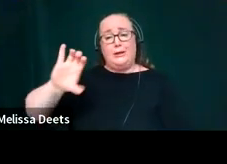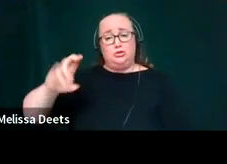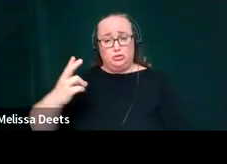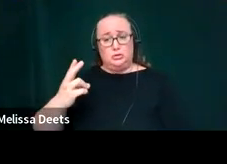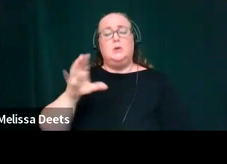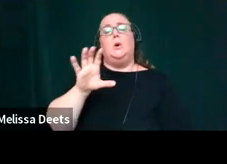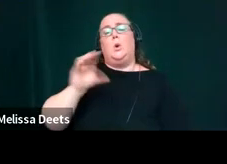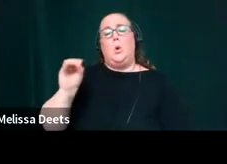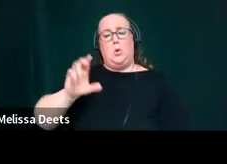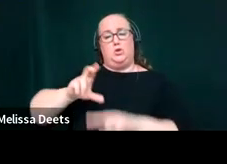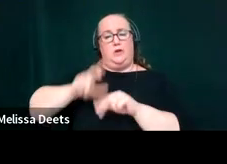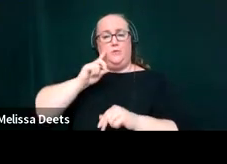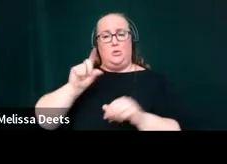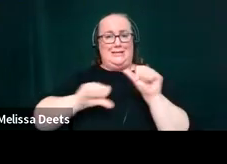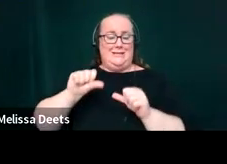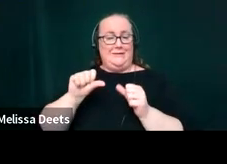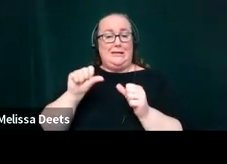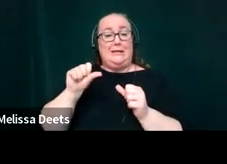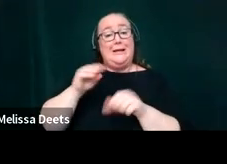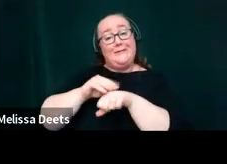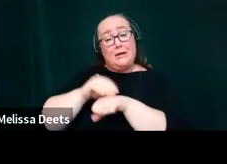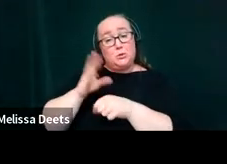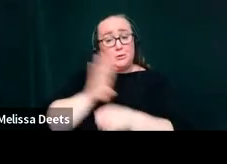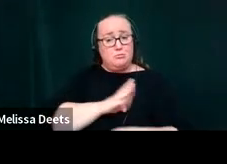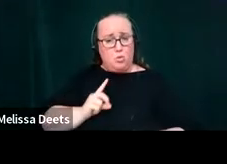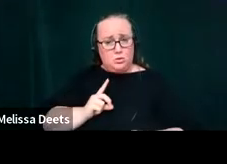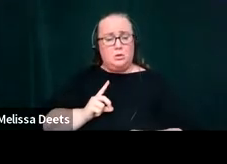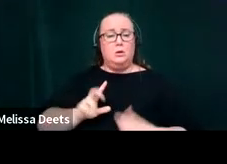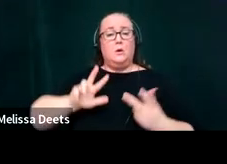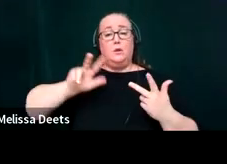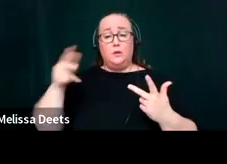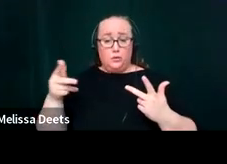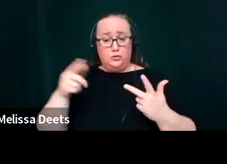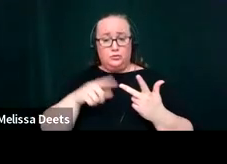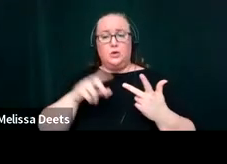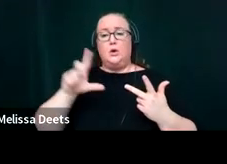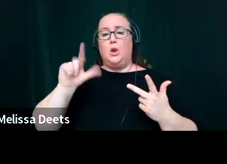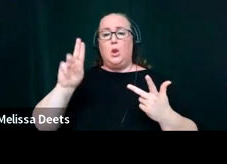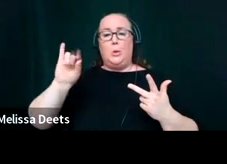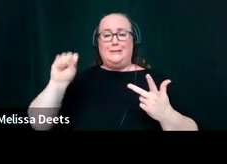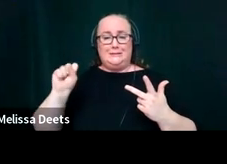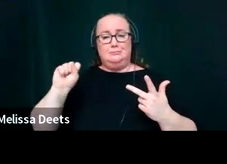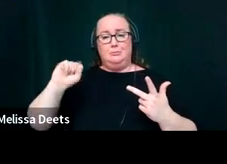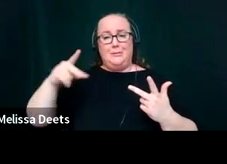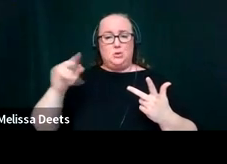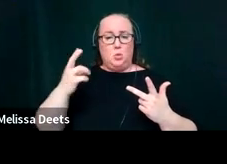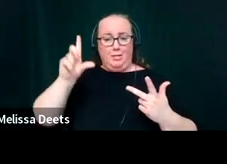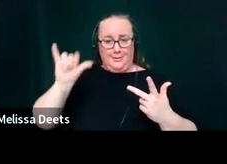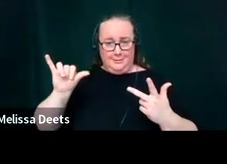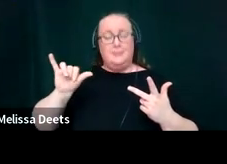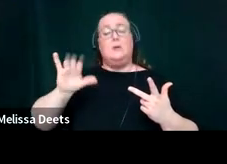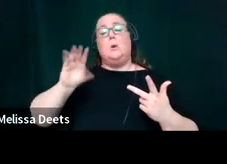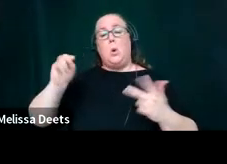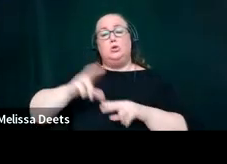of the Scientific Advisory Board. And the third photo is of Dr. Louis Pasquale, who is co-chair of the